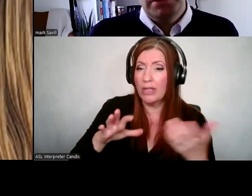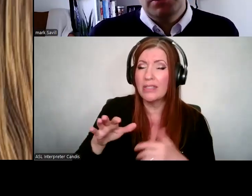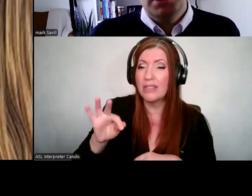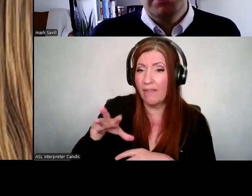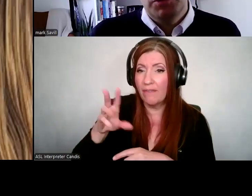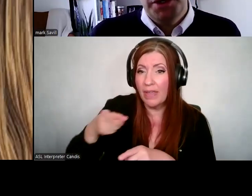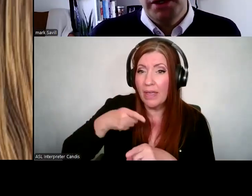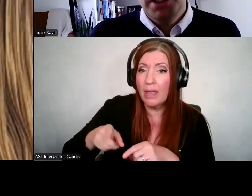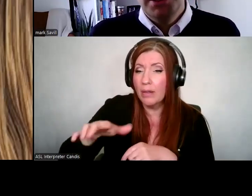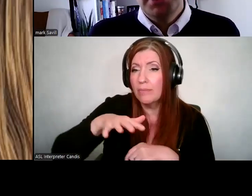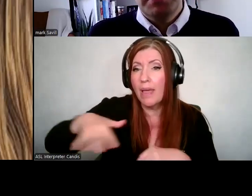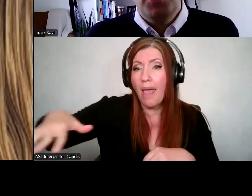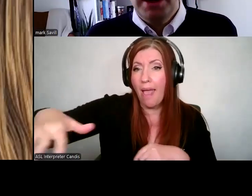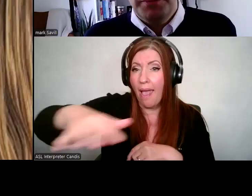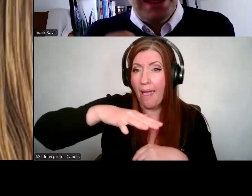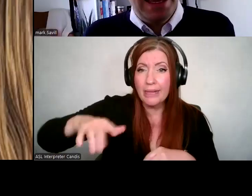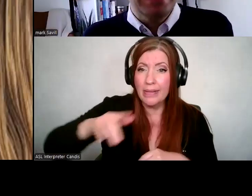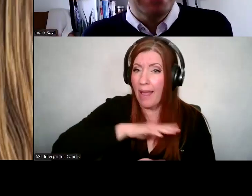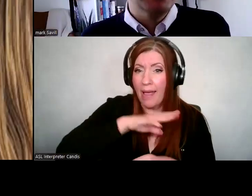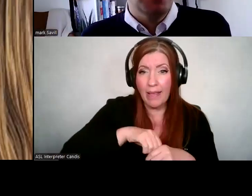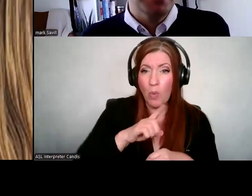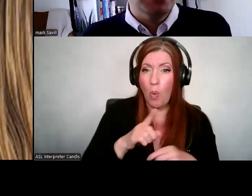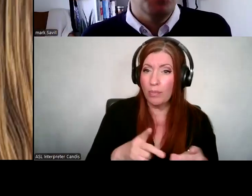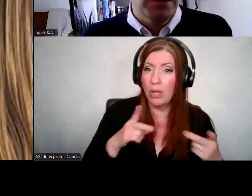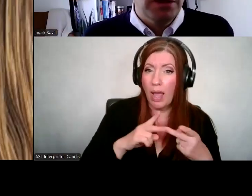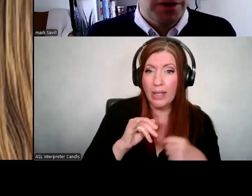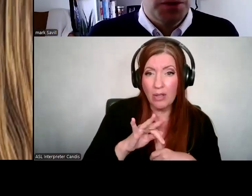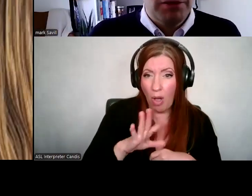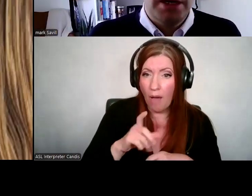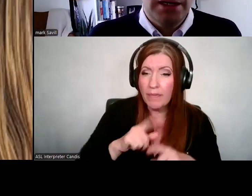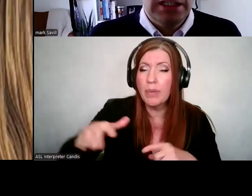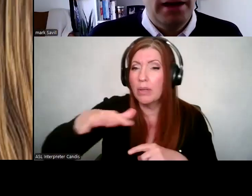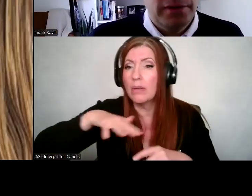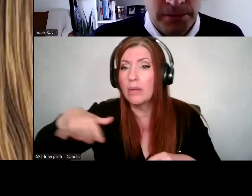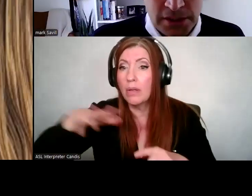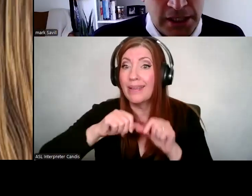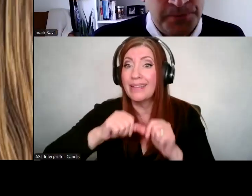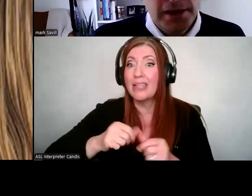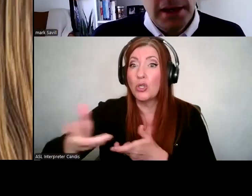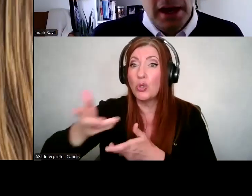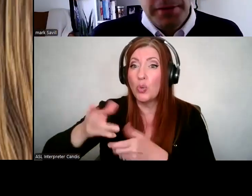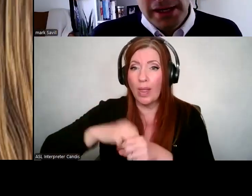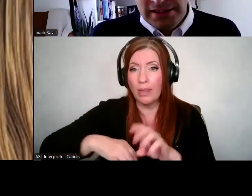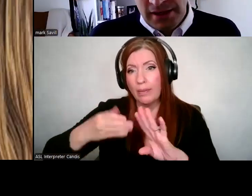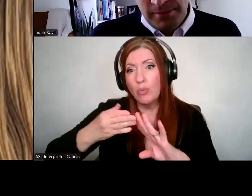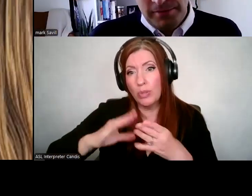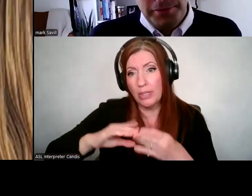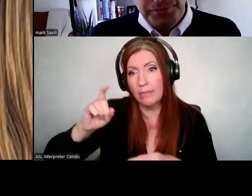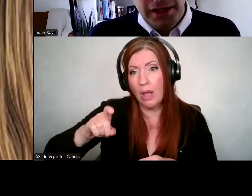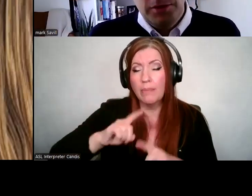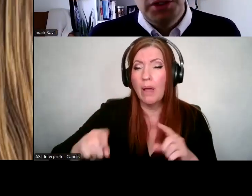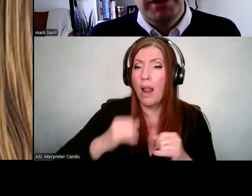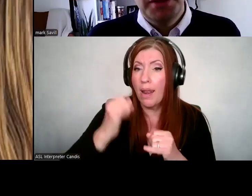follow-up piece as well. So if you want to support and continue engagement with individuals, then it really needs to be out in the community. And then the last thing that came